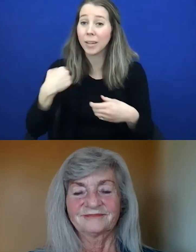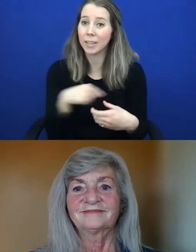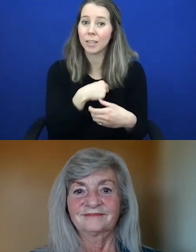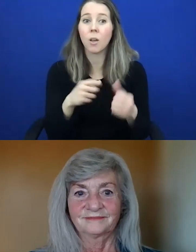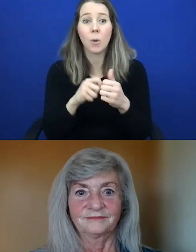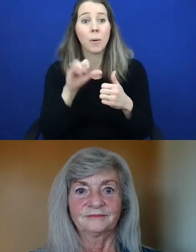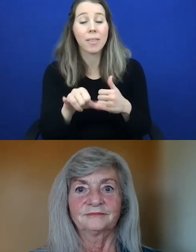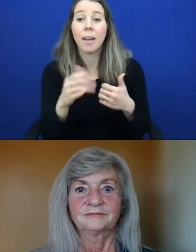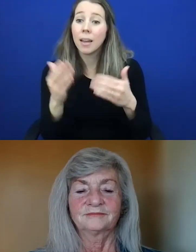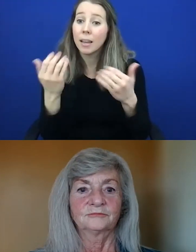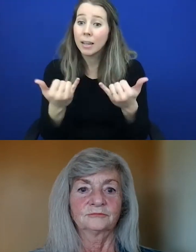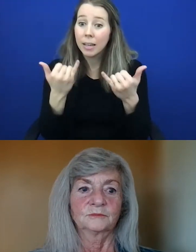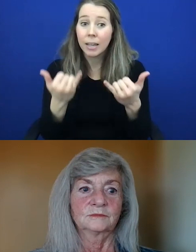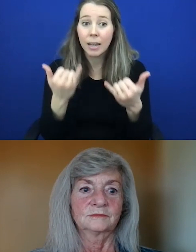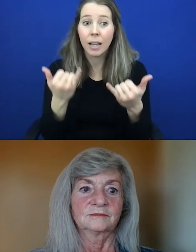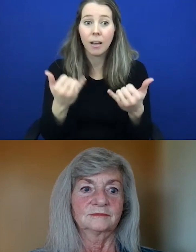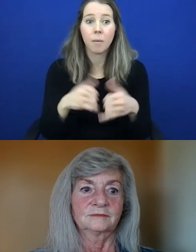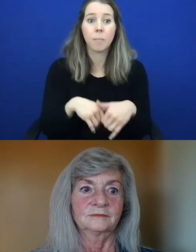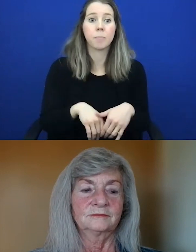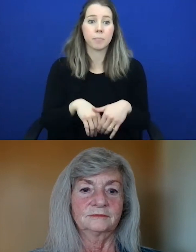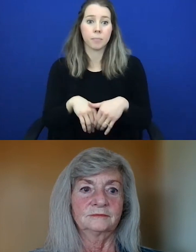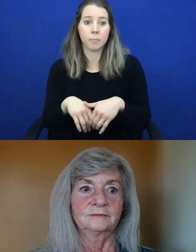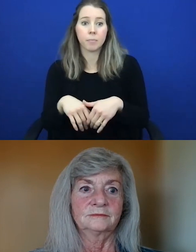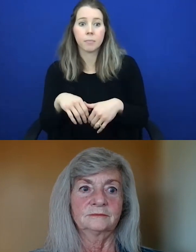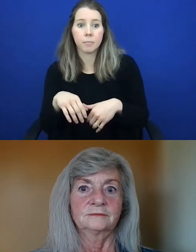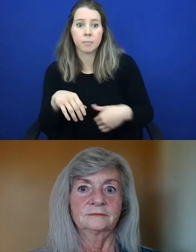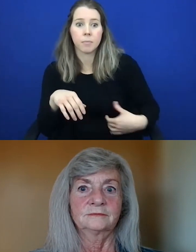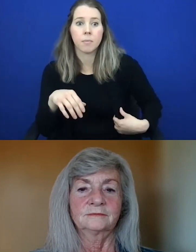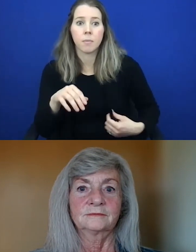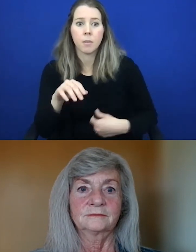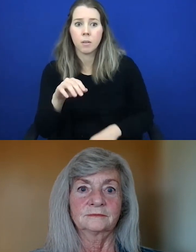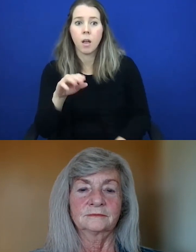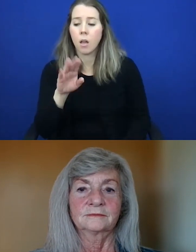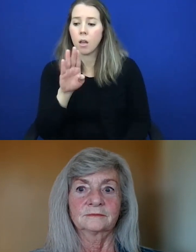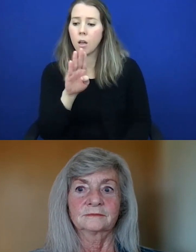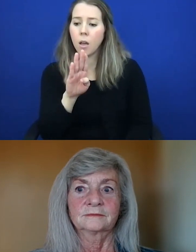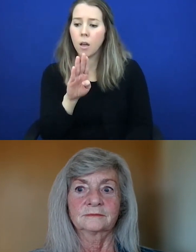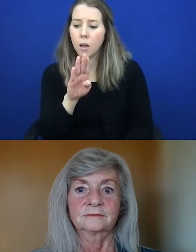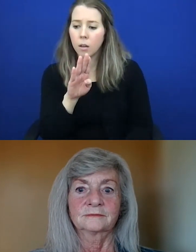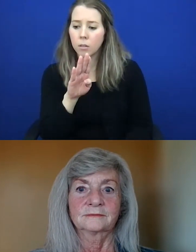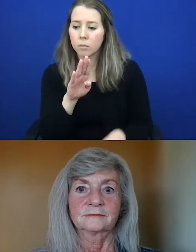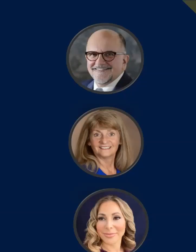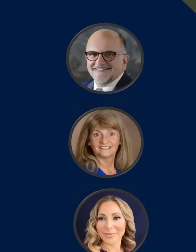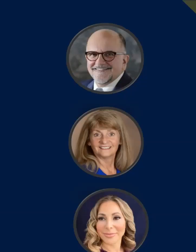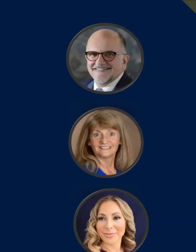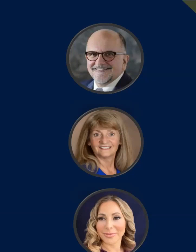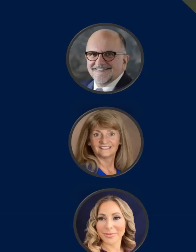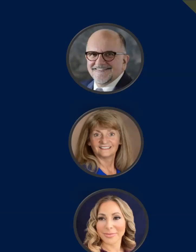here's Bethany Tasaka from San Bernardino Valley College to introduce Dr. Margaret